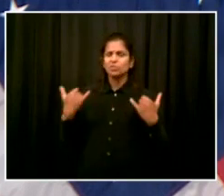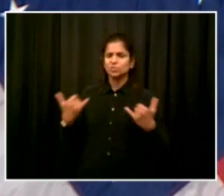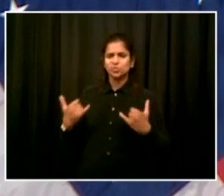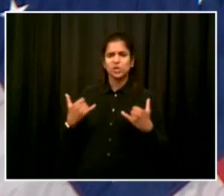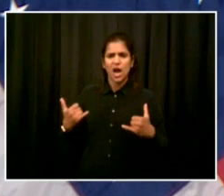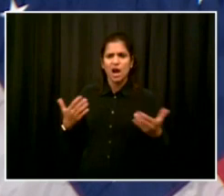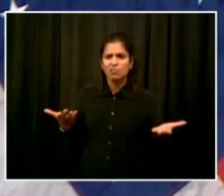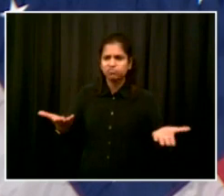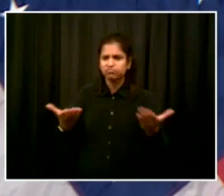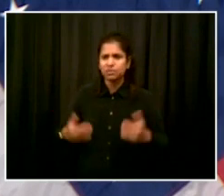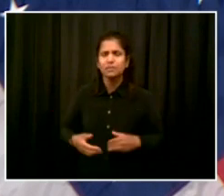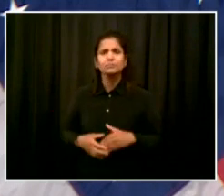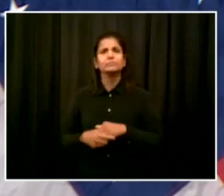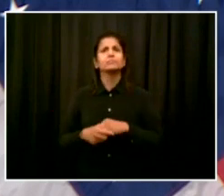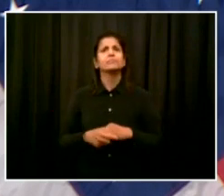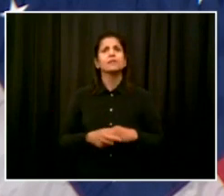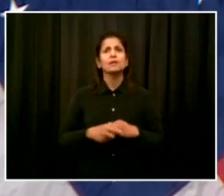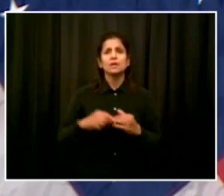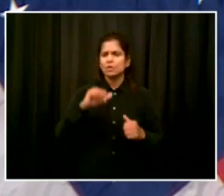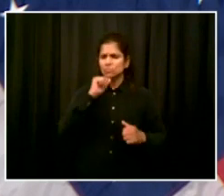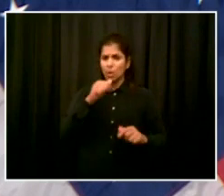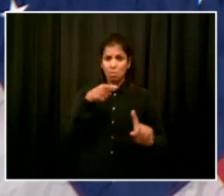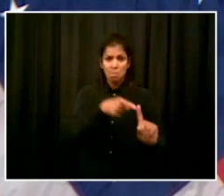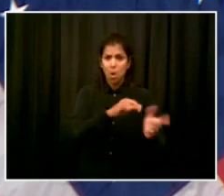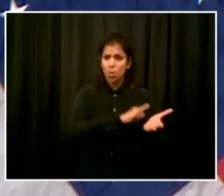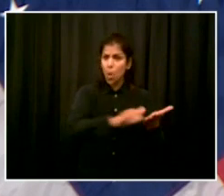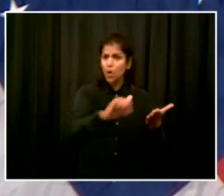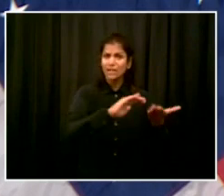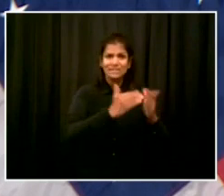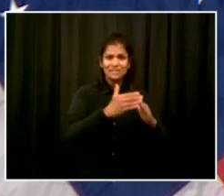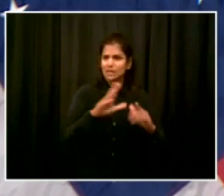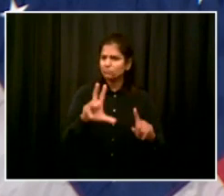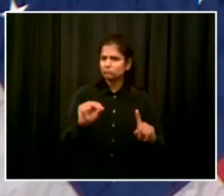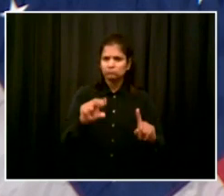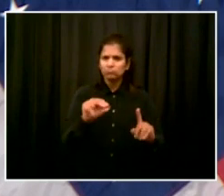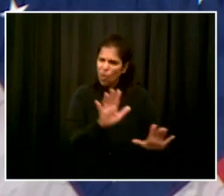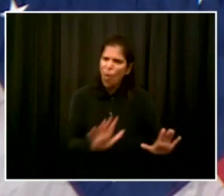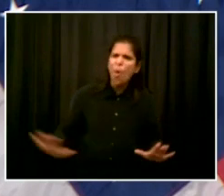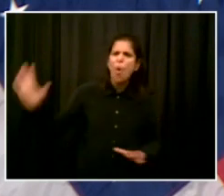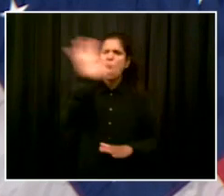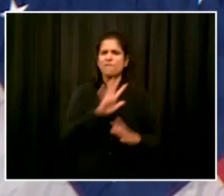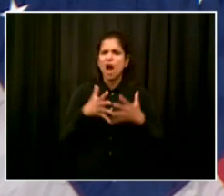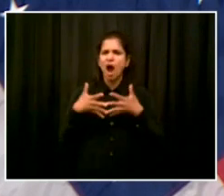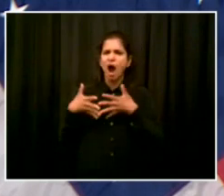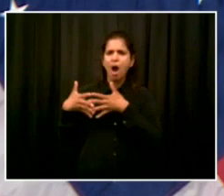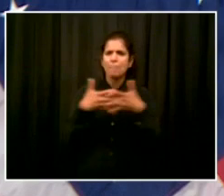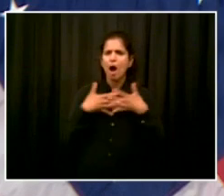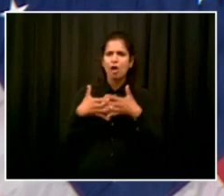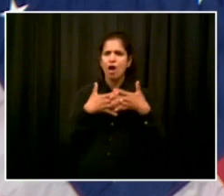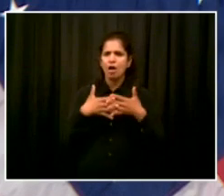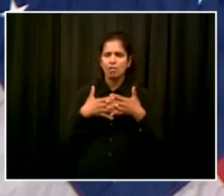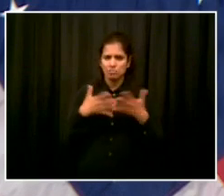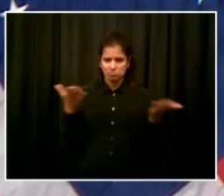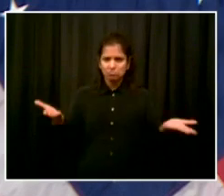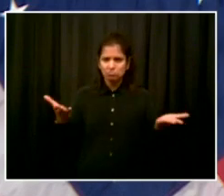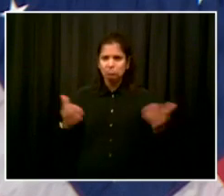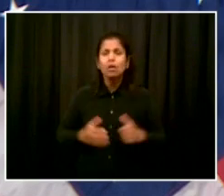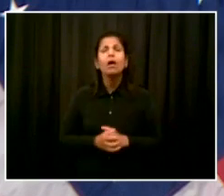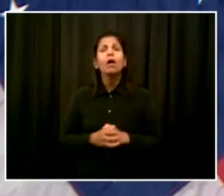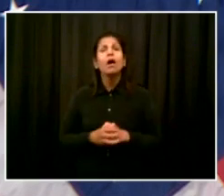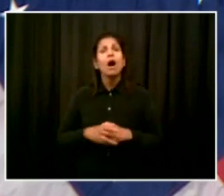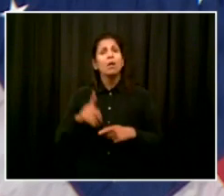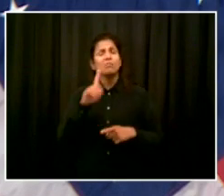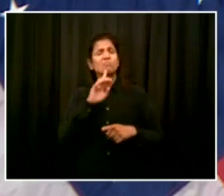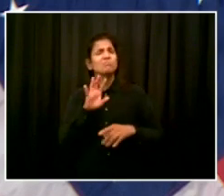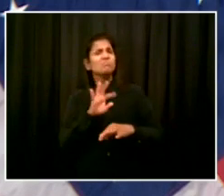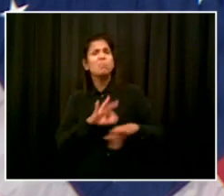country. I think it's imperative on all New Yorkers, all people in leadership positions to recognize this,